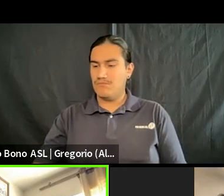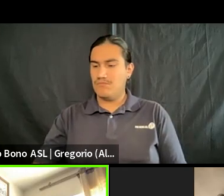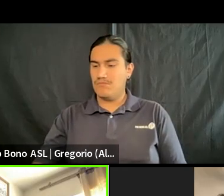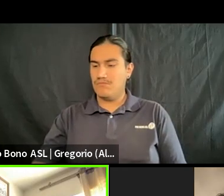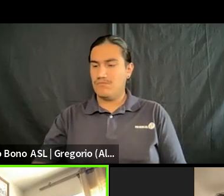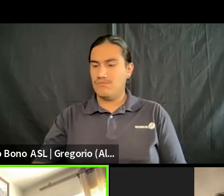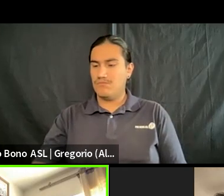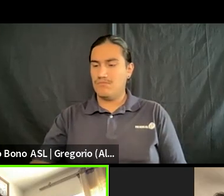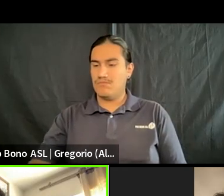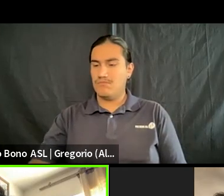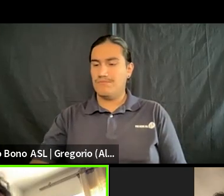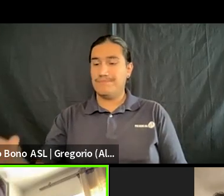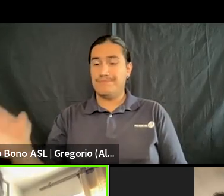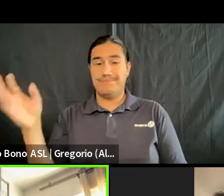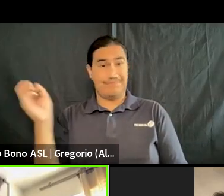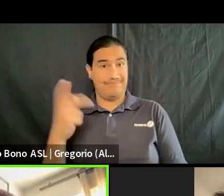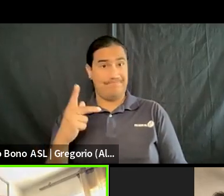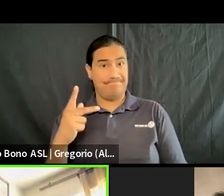Okay.